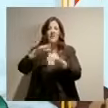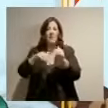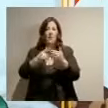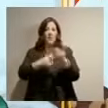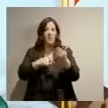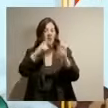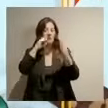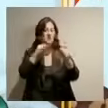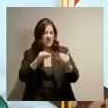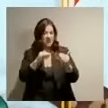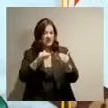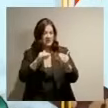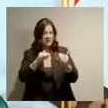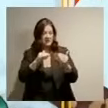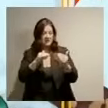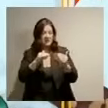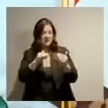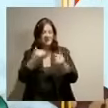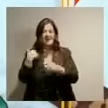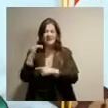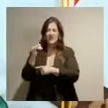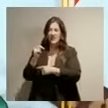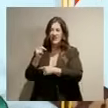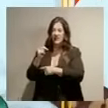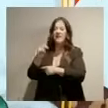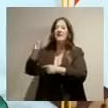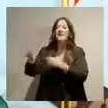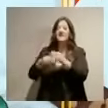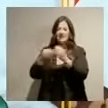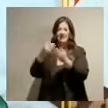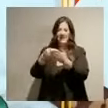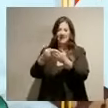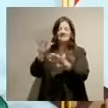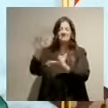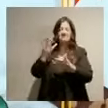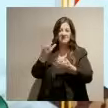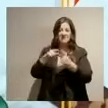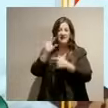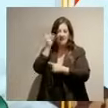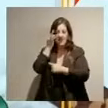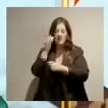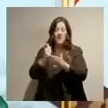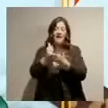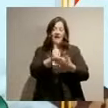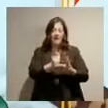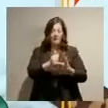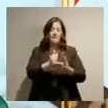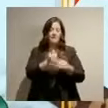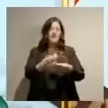even projected in January of additional funds that have come to enhance